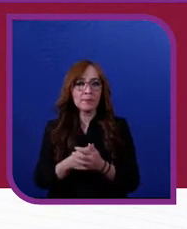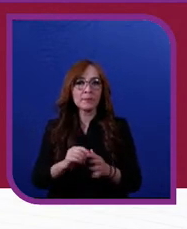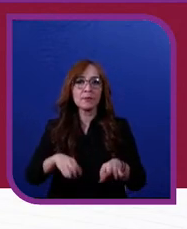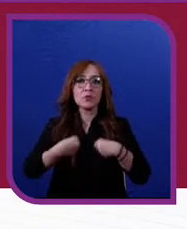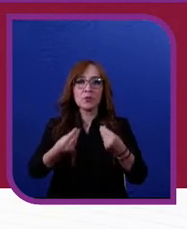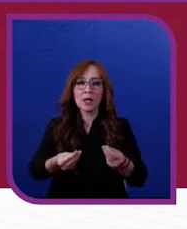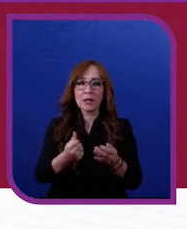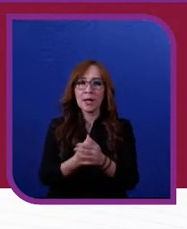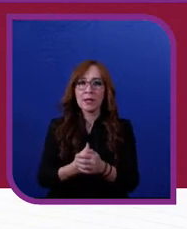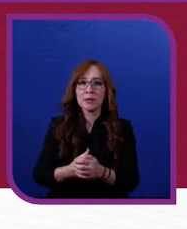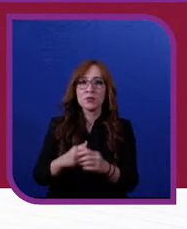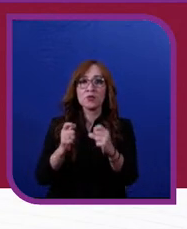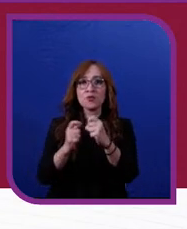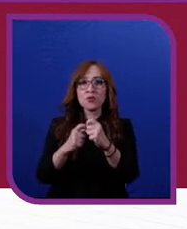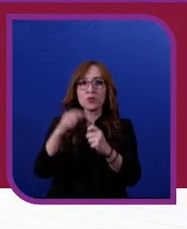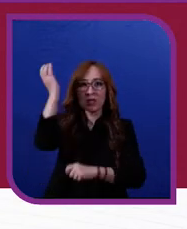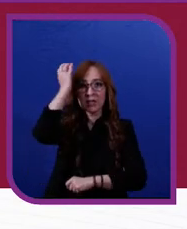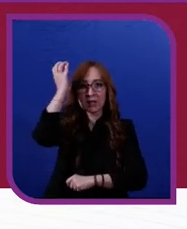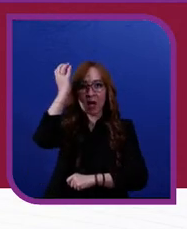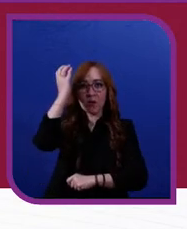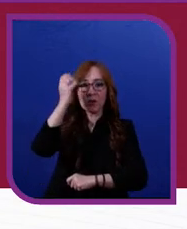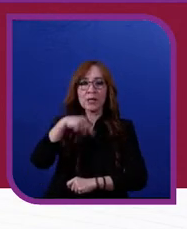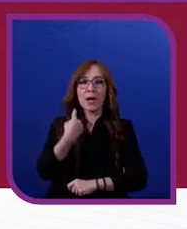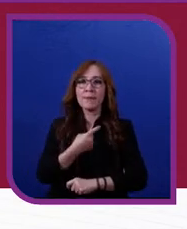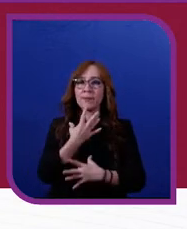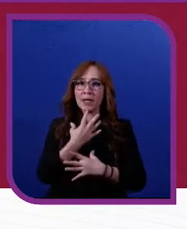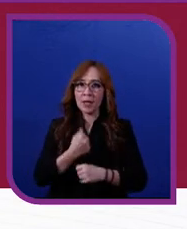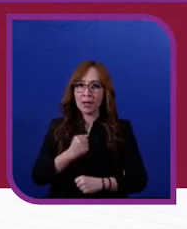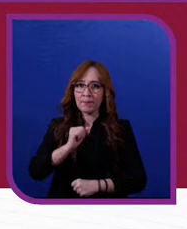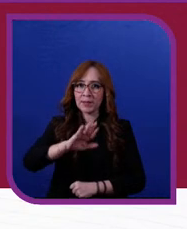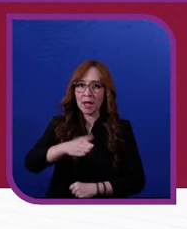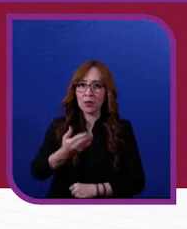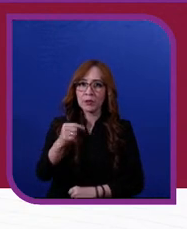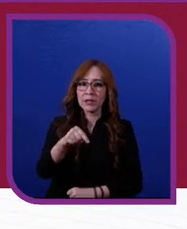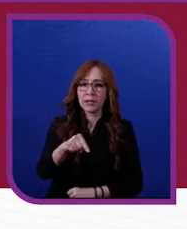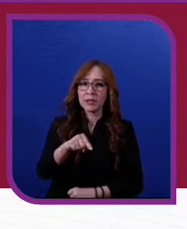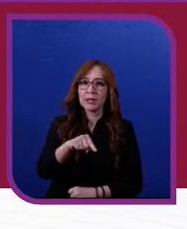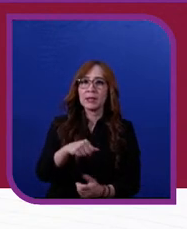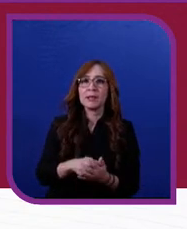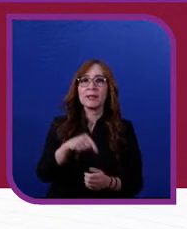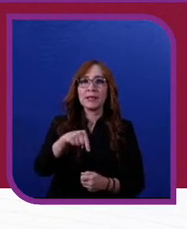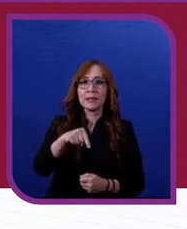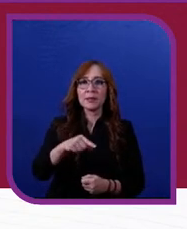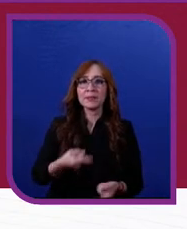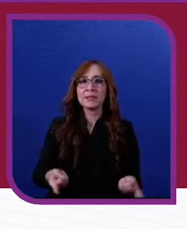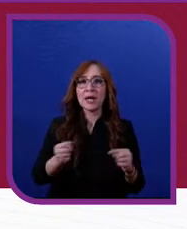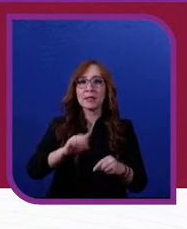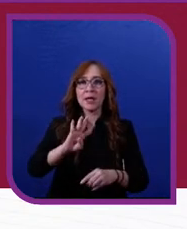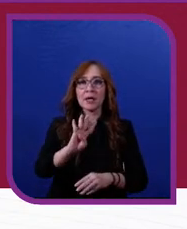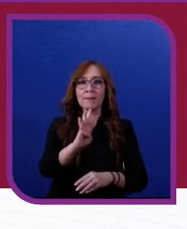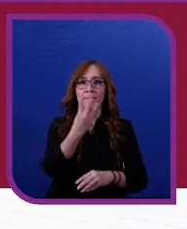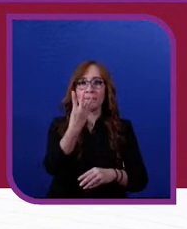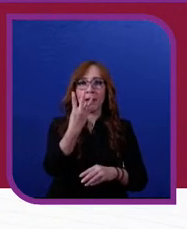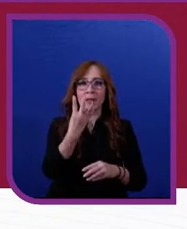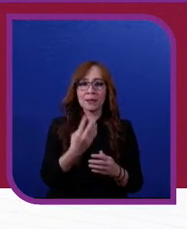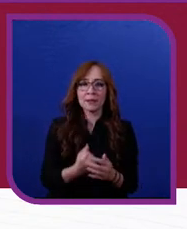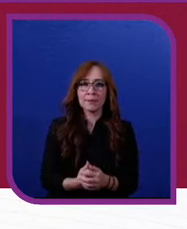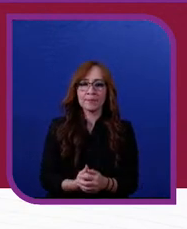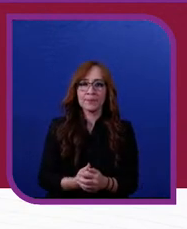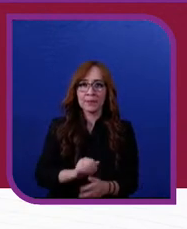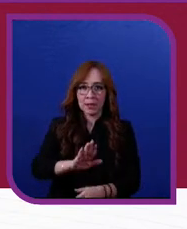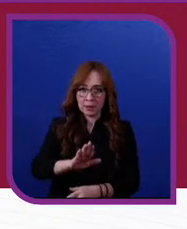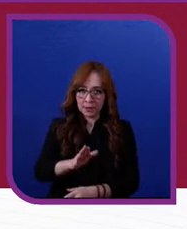next four default issuance of Green Suko N7000 one Lazio